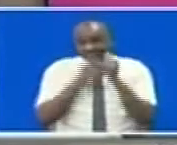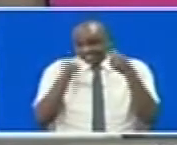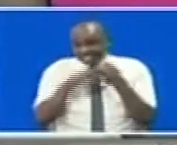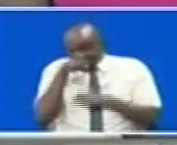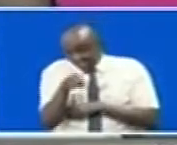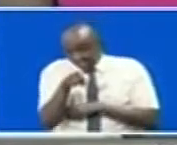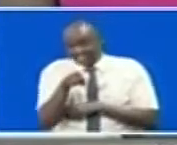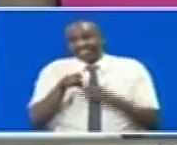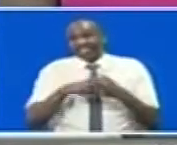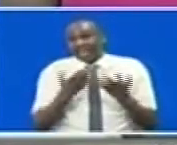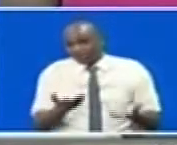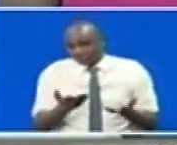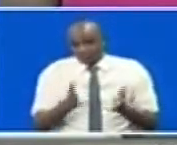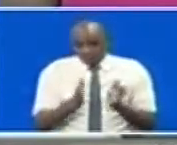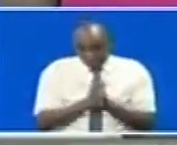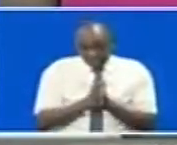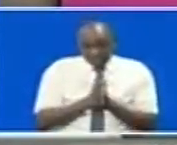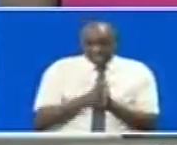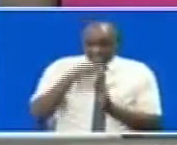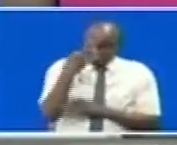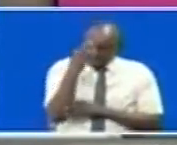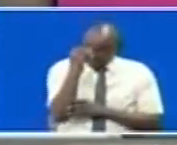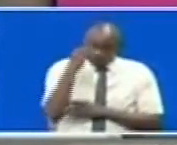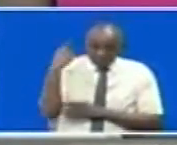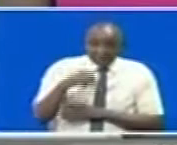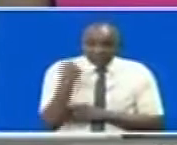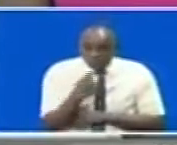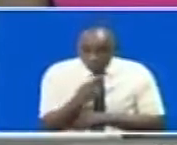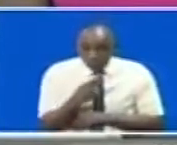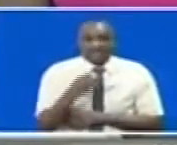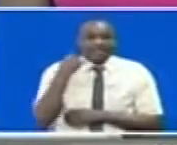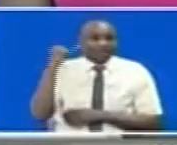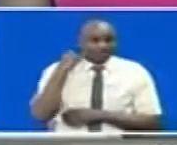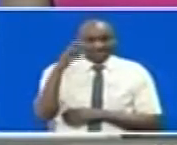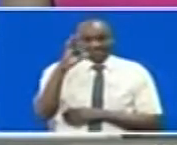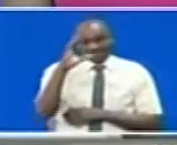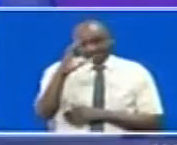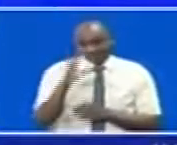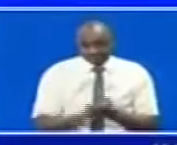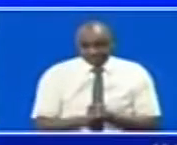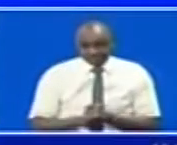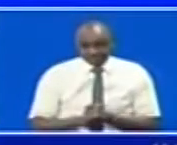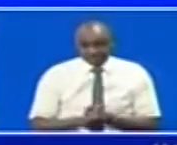Kenya Premier League season with a convincing 3-0 win over Nakumat FC.